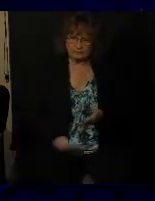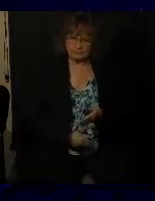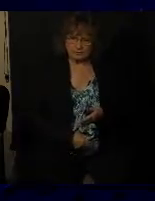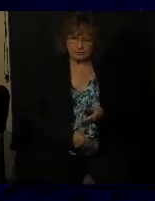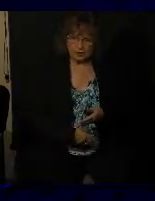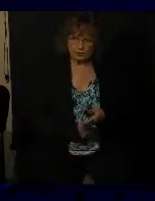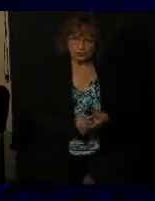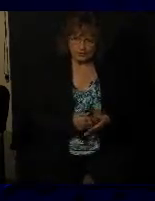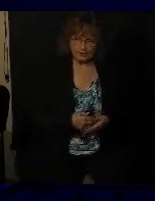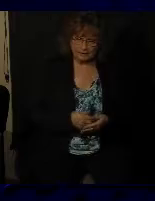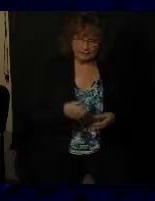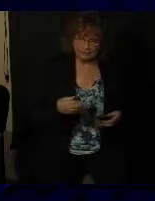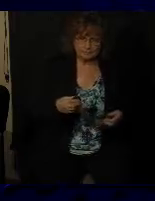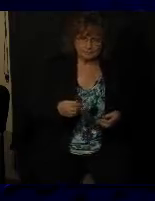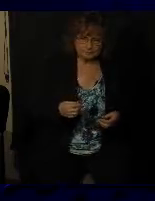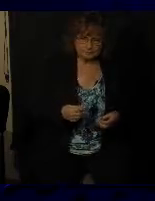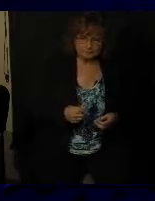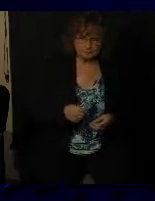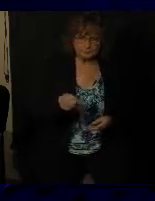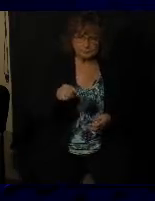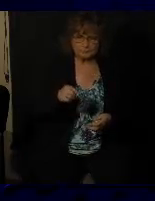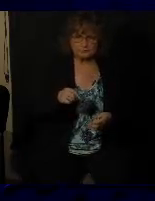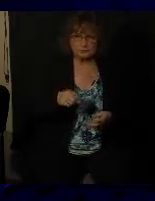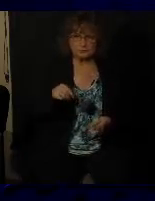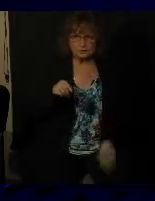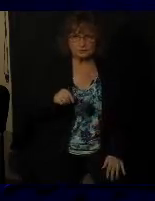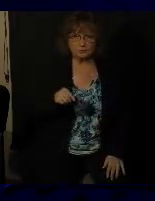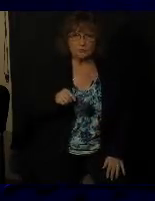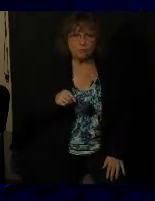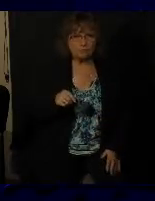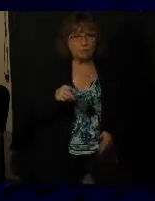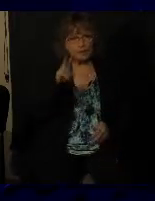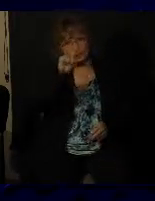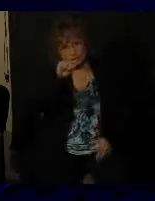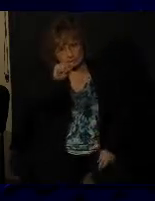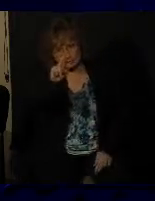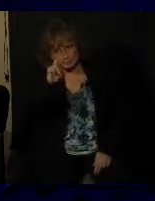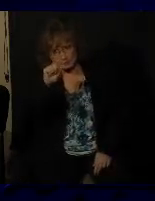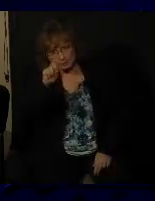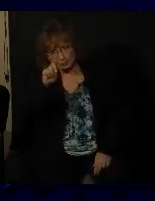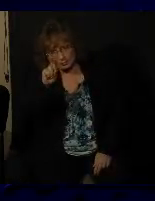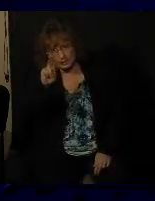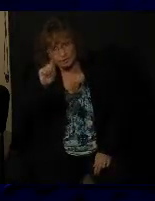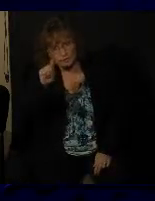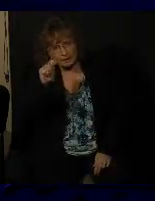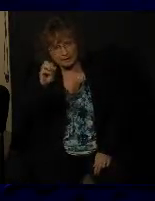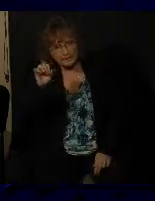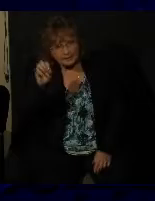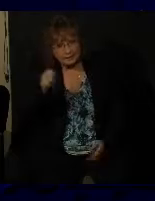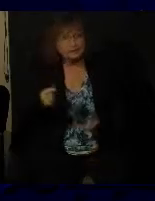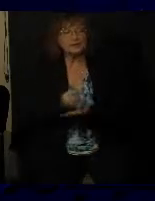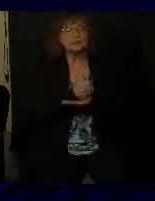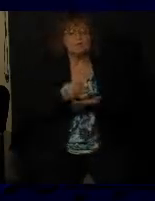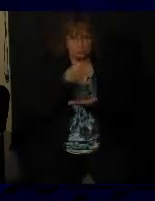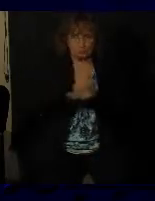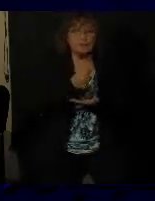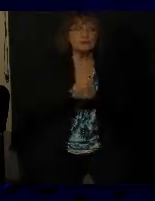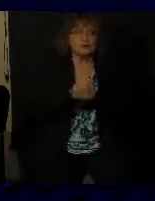opportunity to baptize on his final day while his family was there, and the staff, and the place was just packed. It was